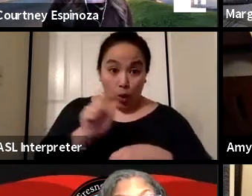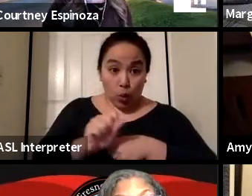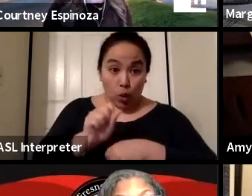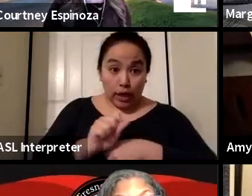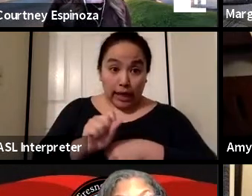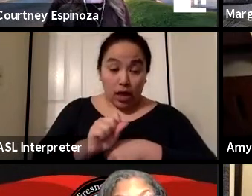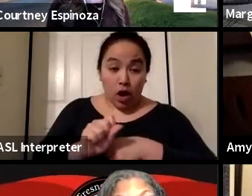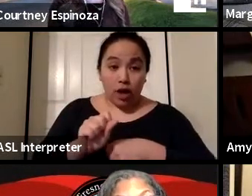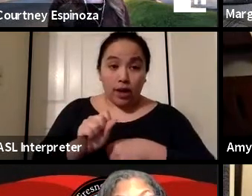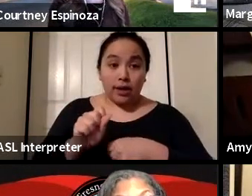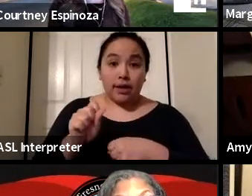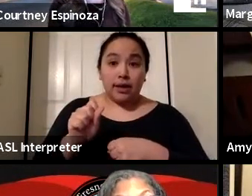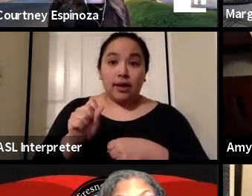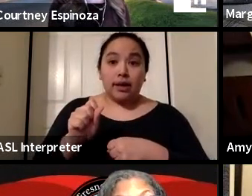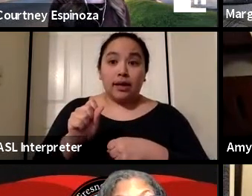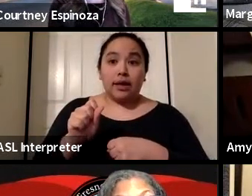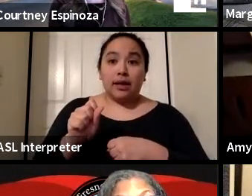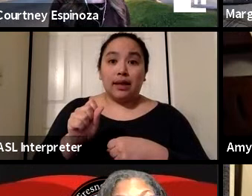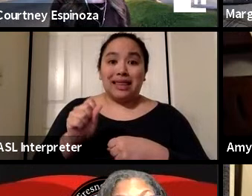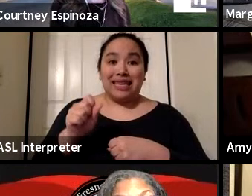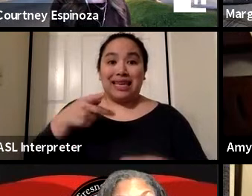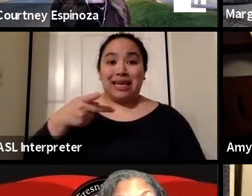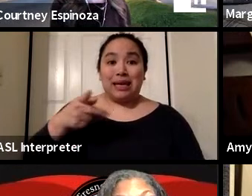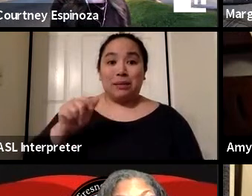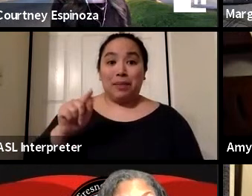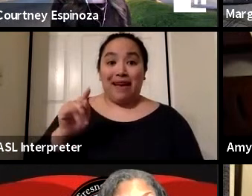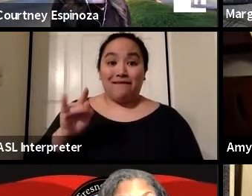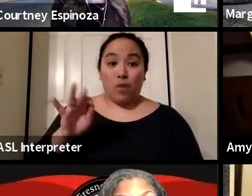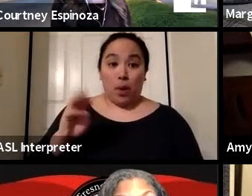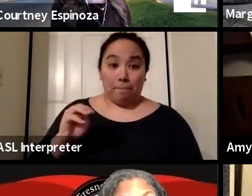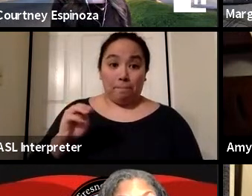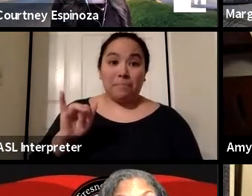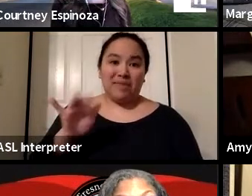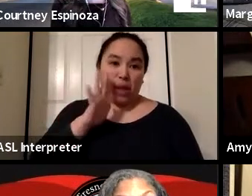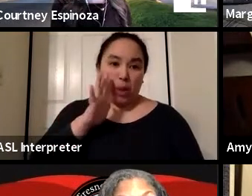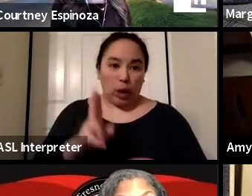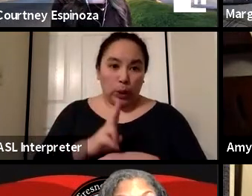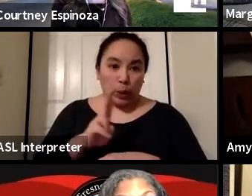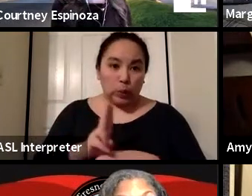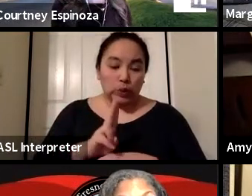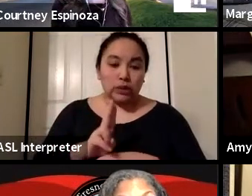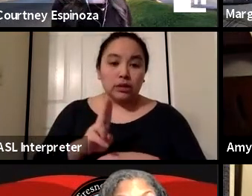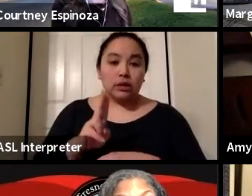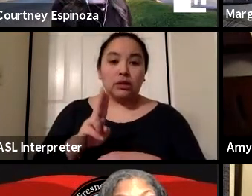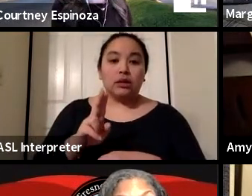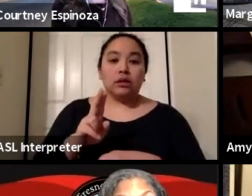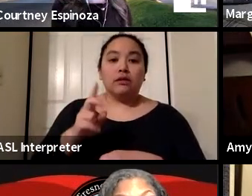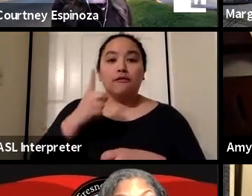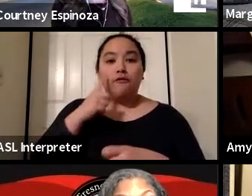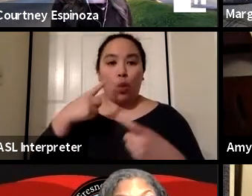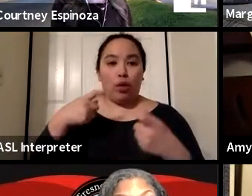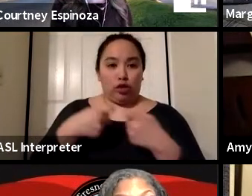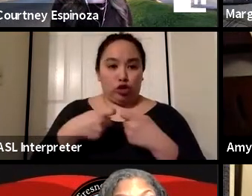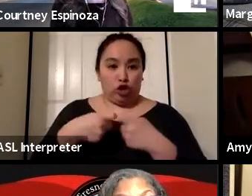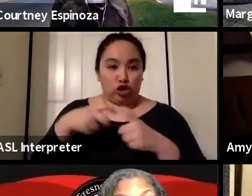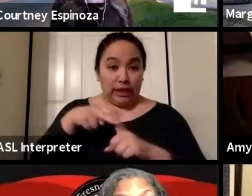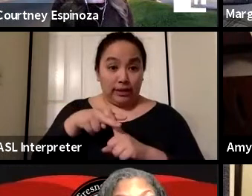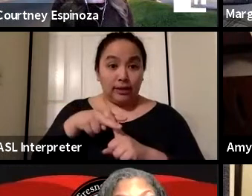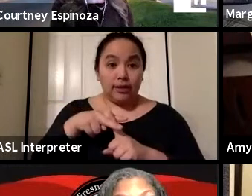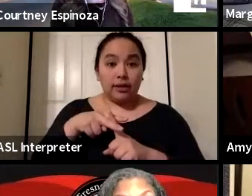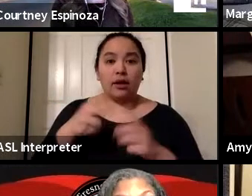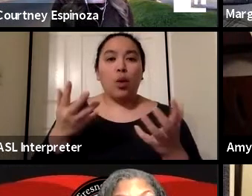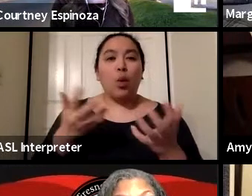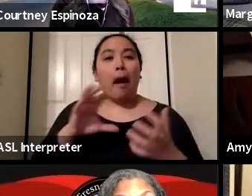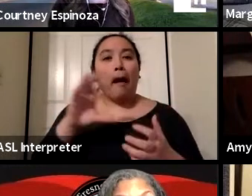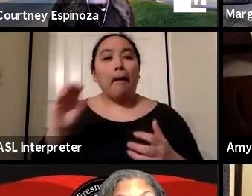your, platform that you're going to use to utilize these charging stations. What company